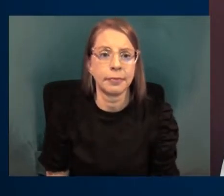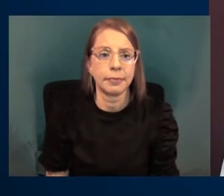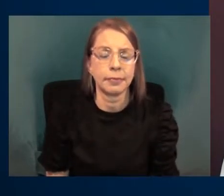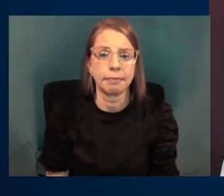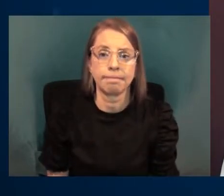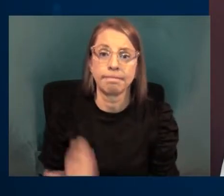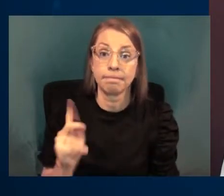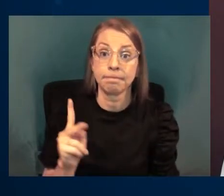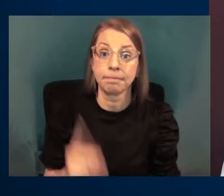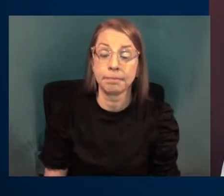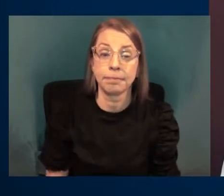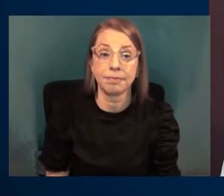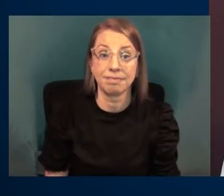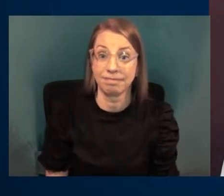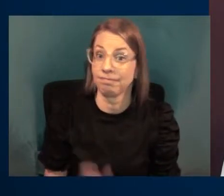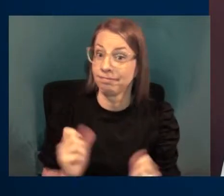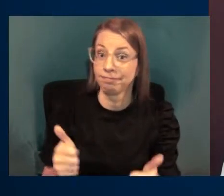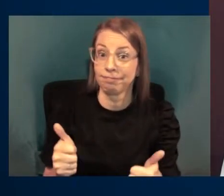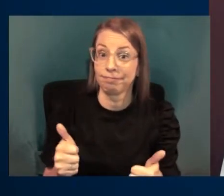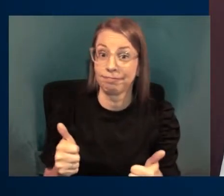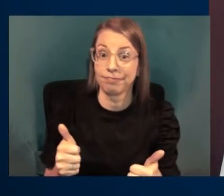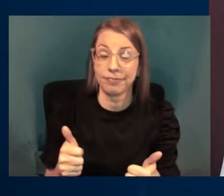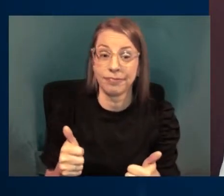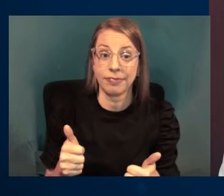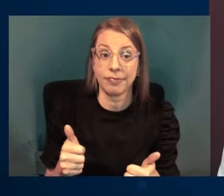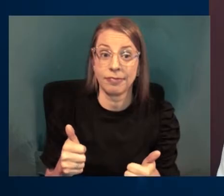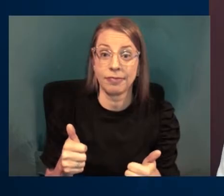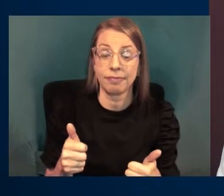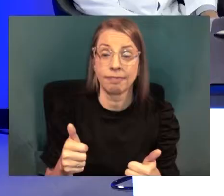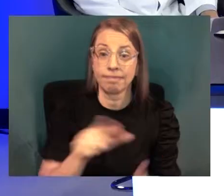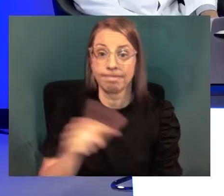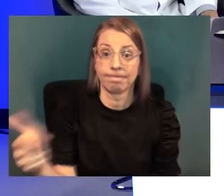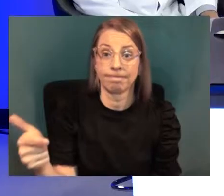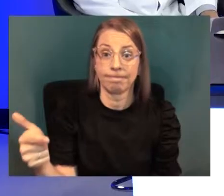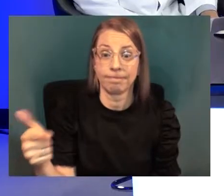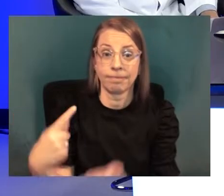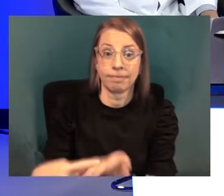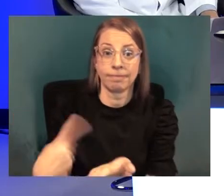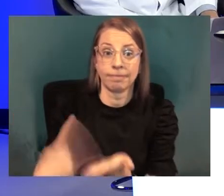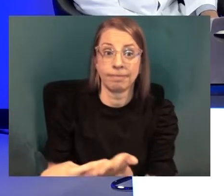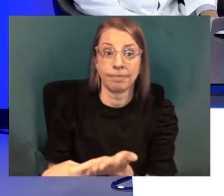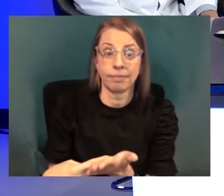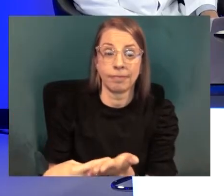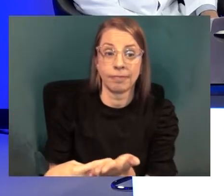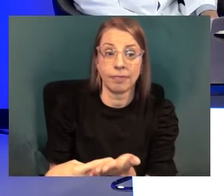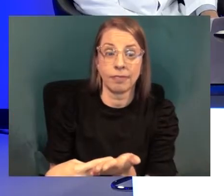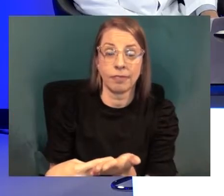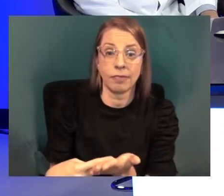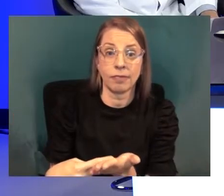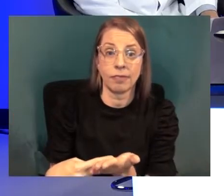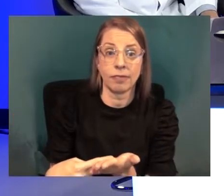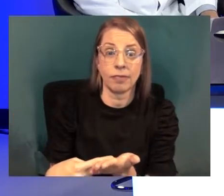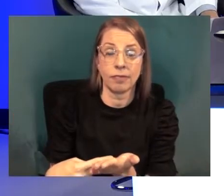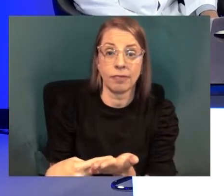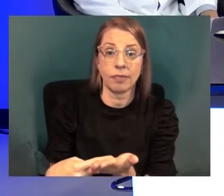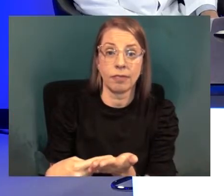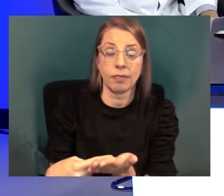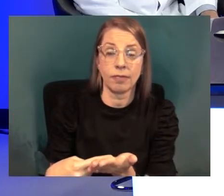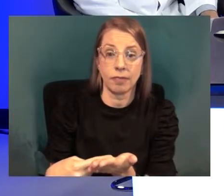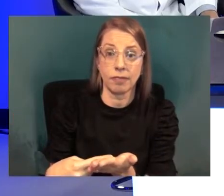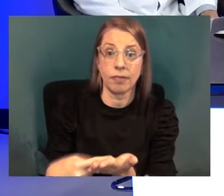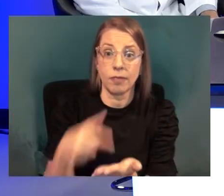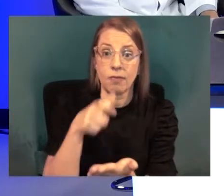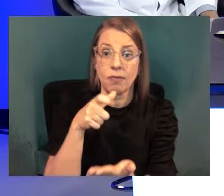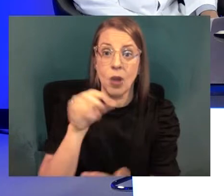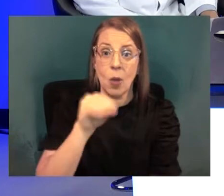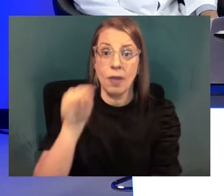Okay, we're good. All right. Well, let's turn to the rest of our discussion. I'm going to turn first out here to the Olathe Fire